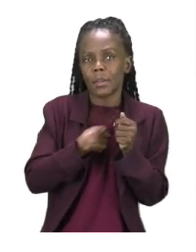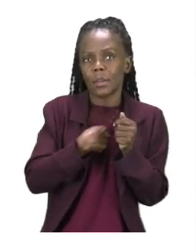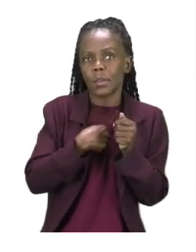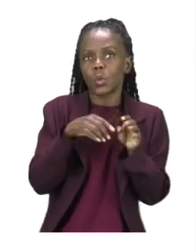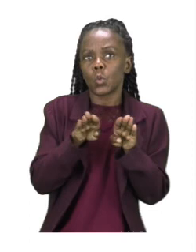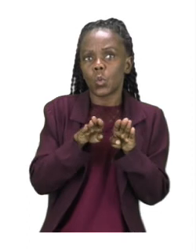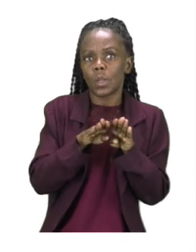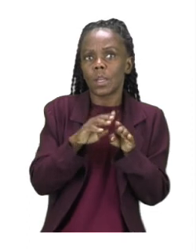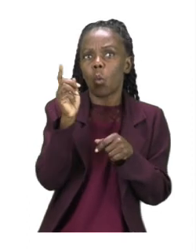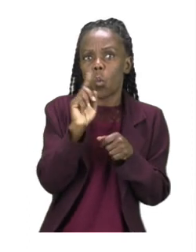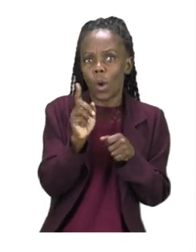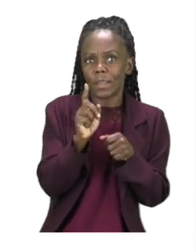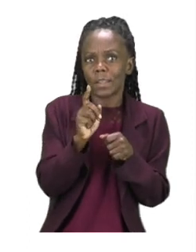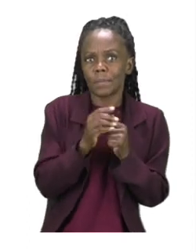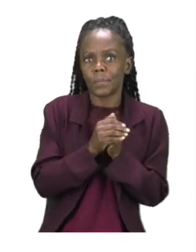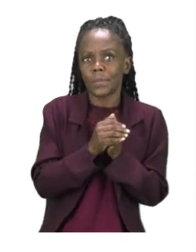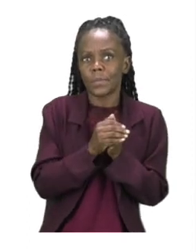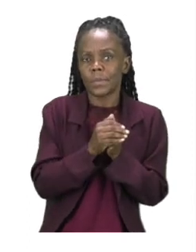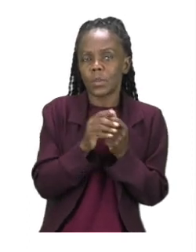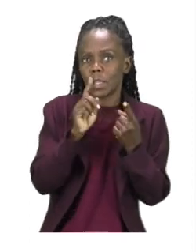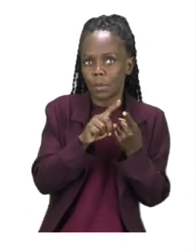it painting,